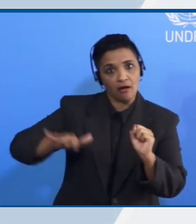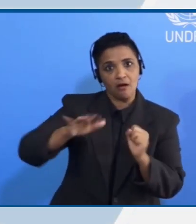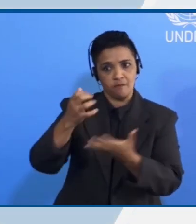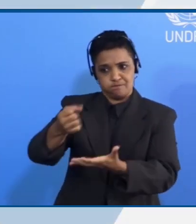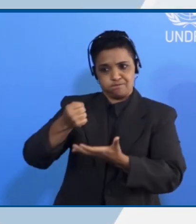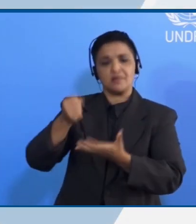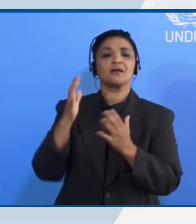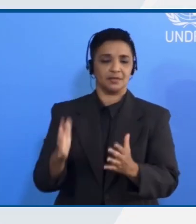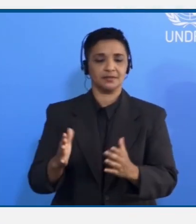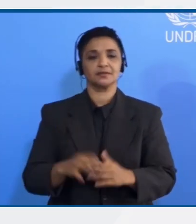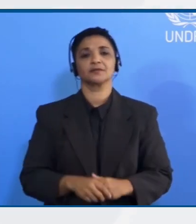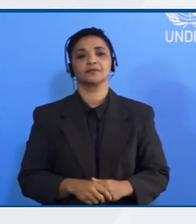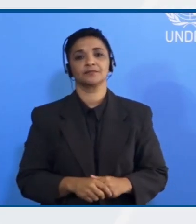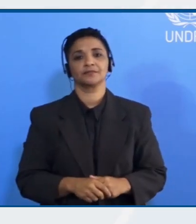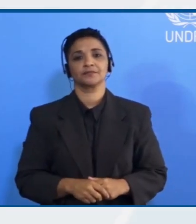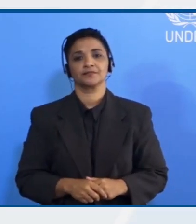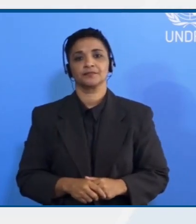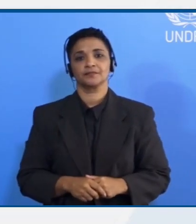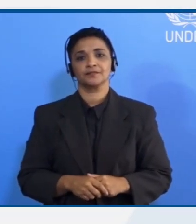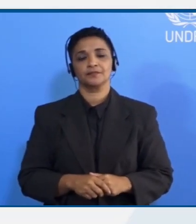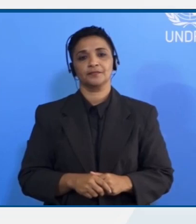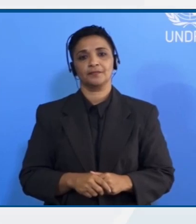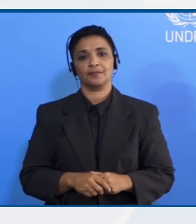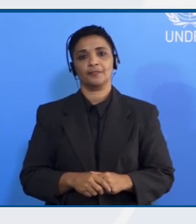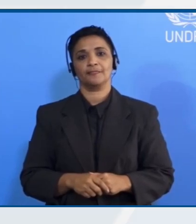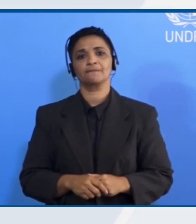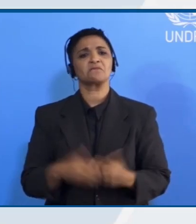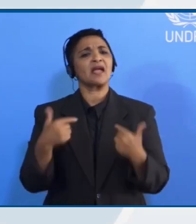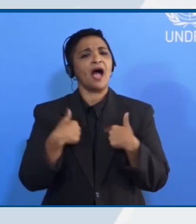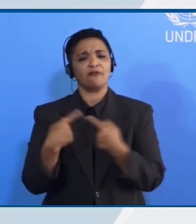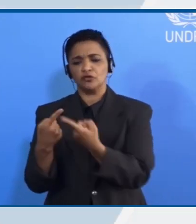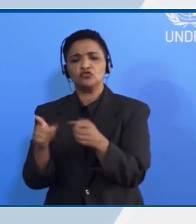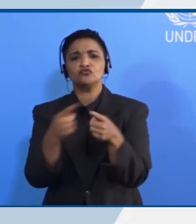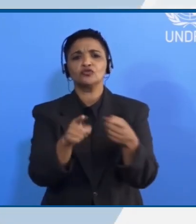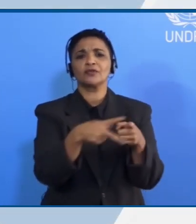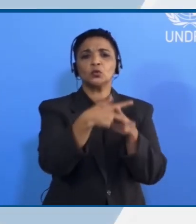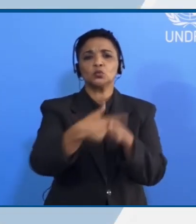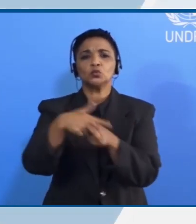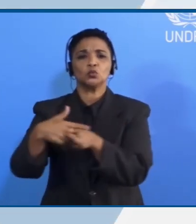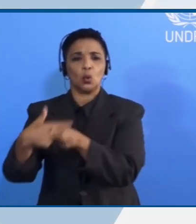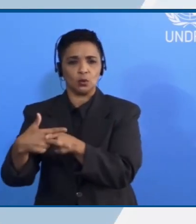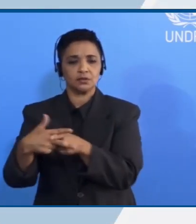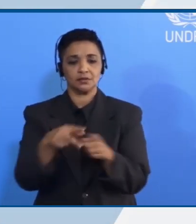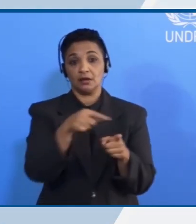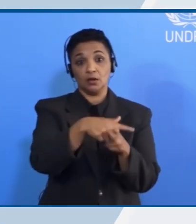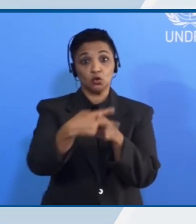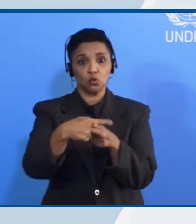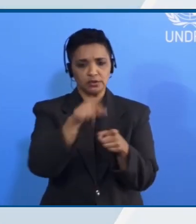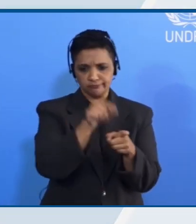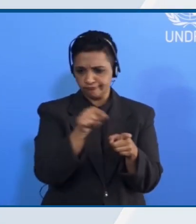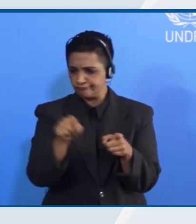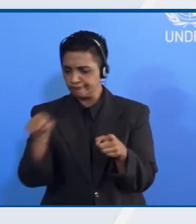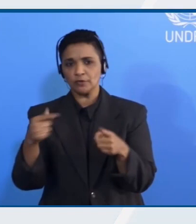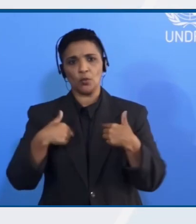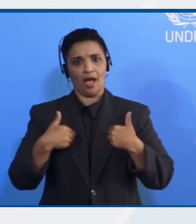investments. Now, there are also additional instruments that are particularly innovative, one of which we've deployed at the World